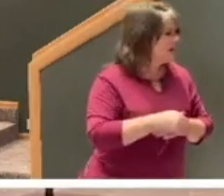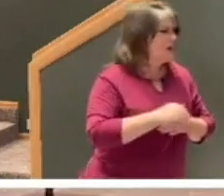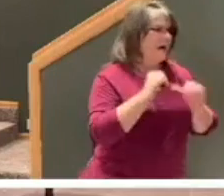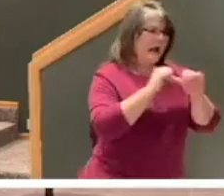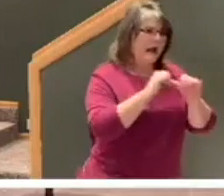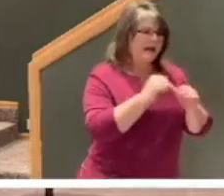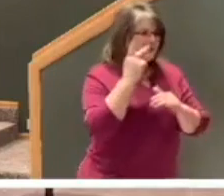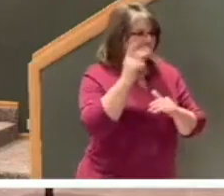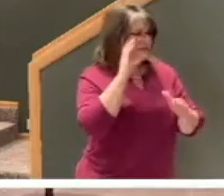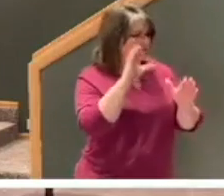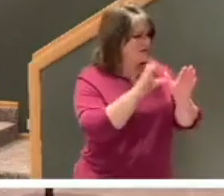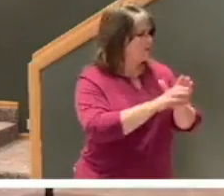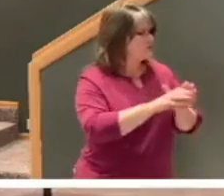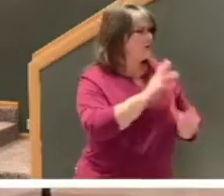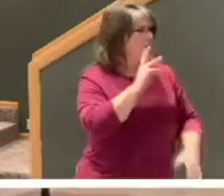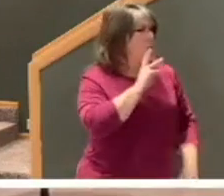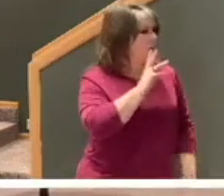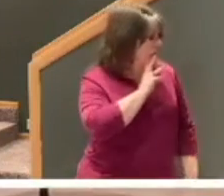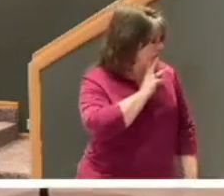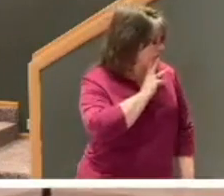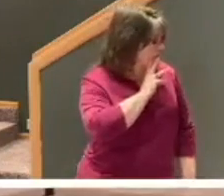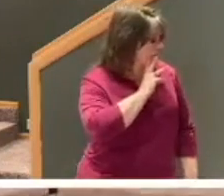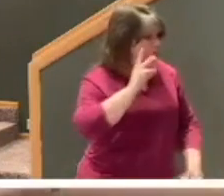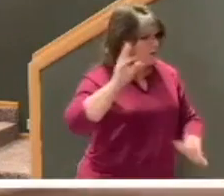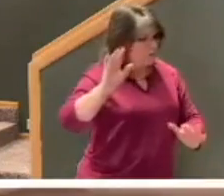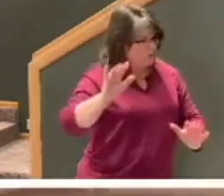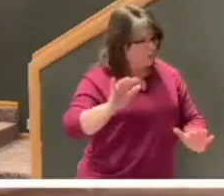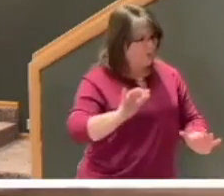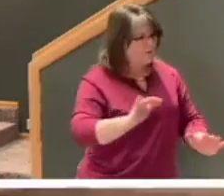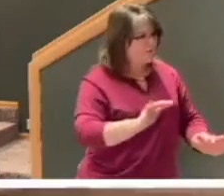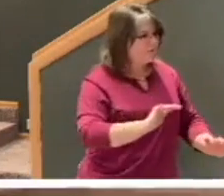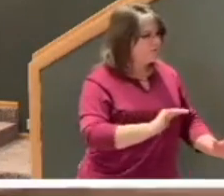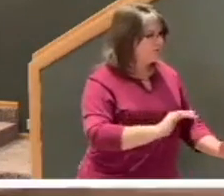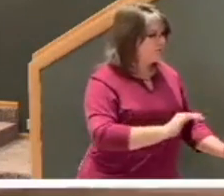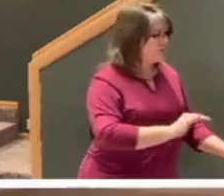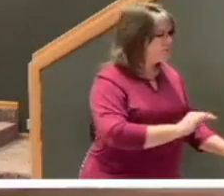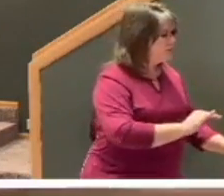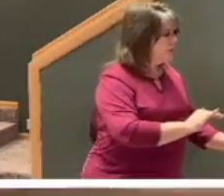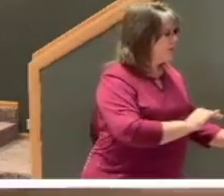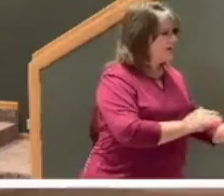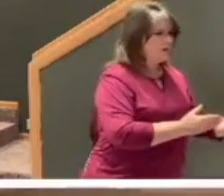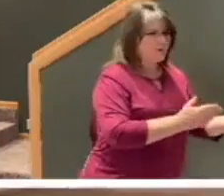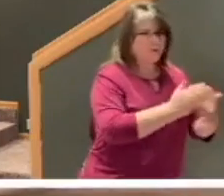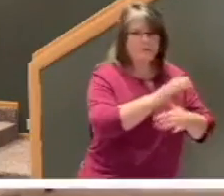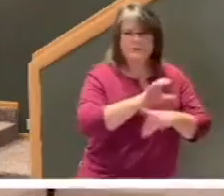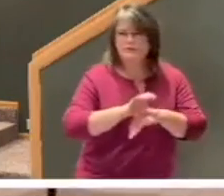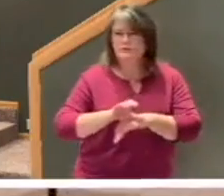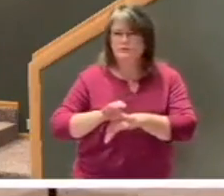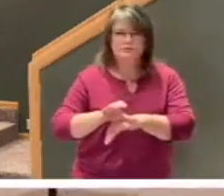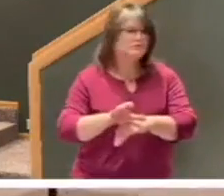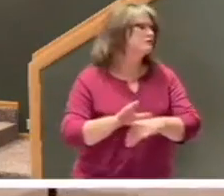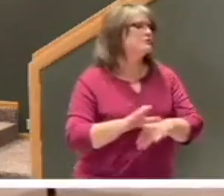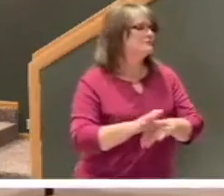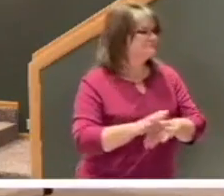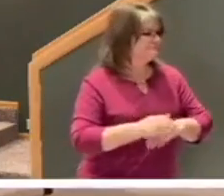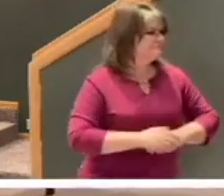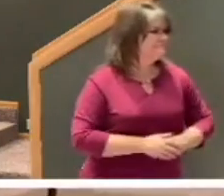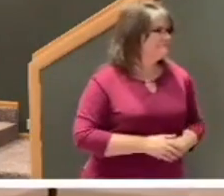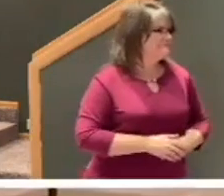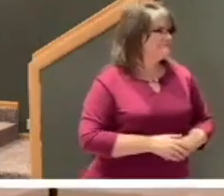been seeing pictures of water flowing up and down the aisles and through the...